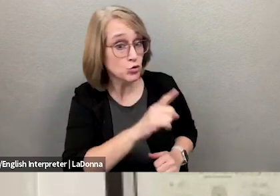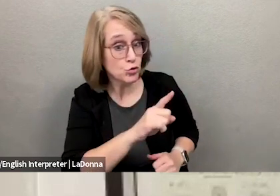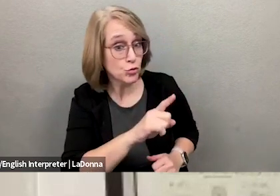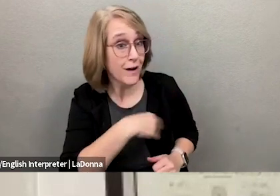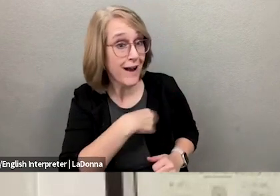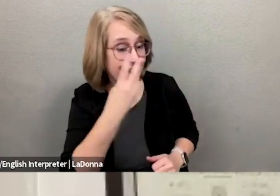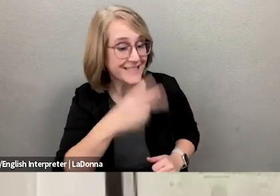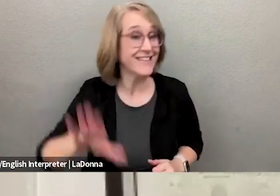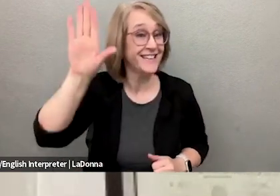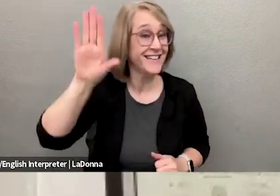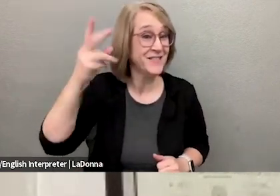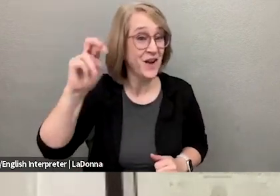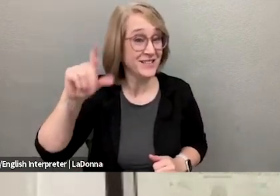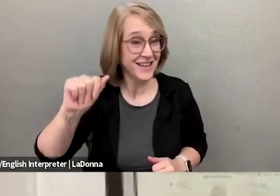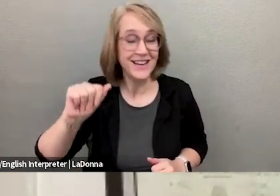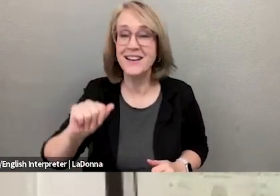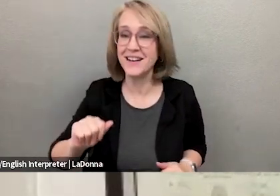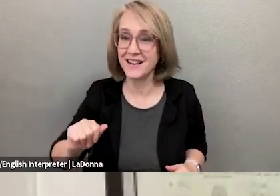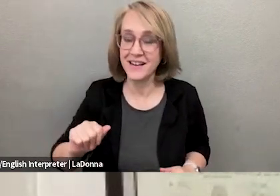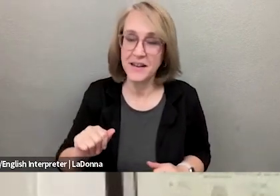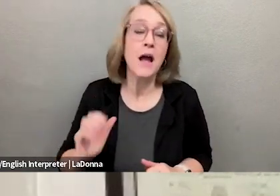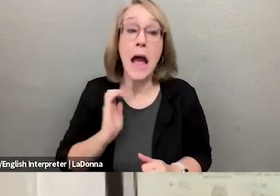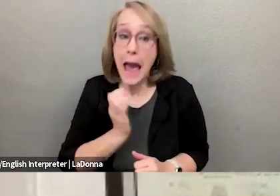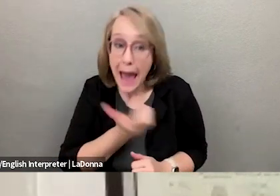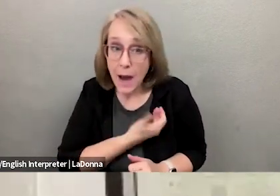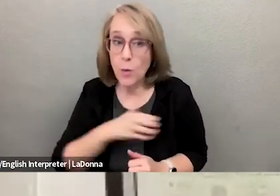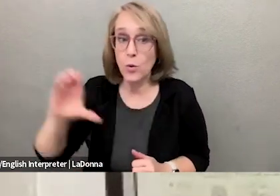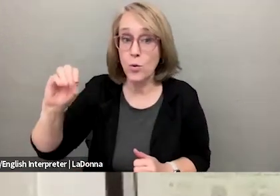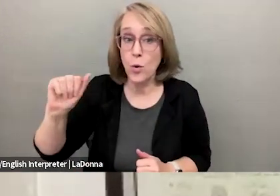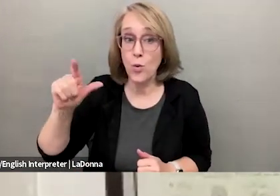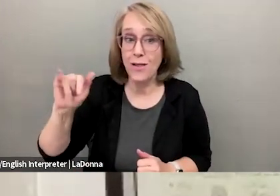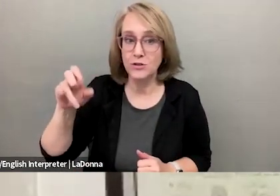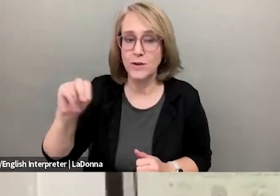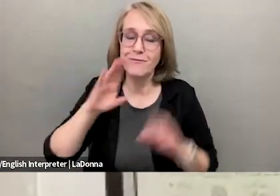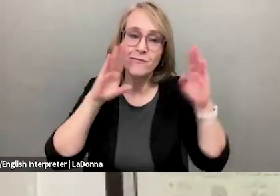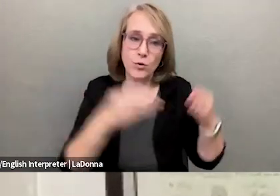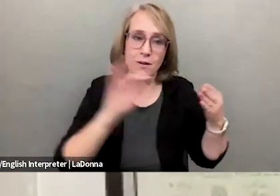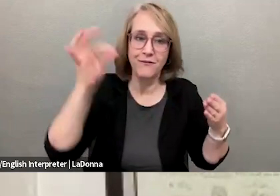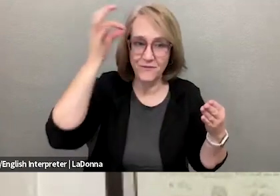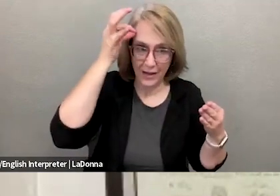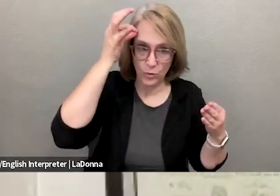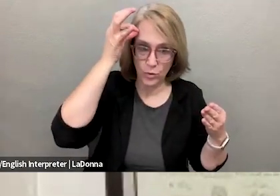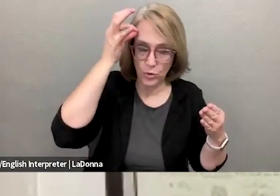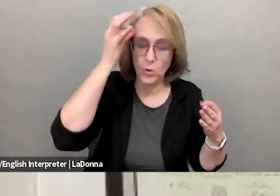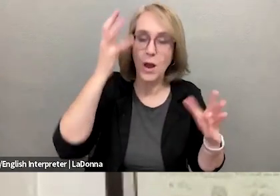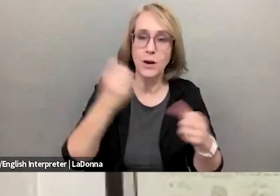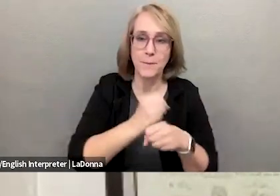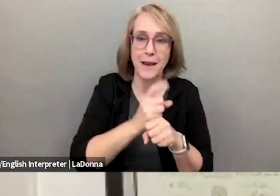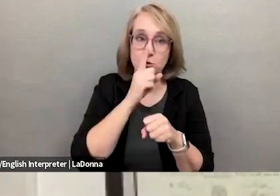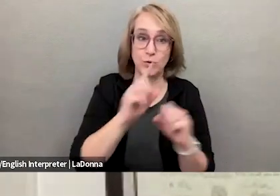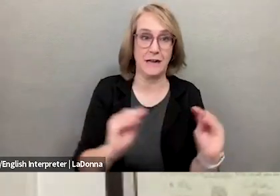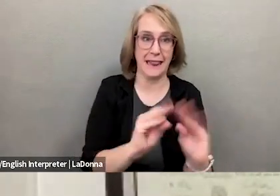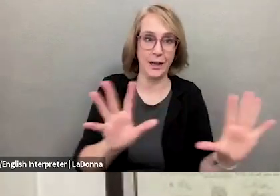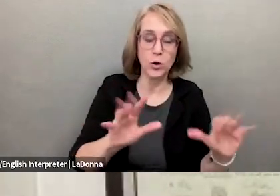I see Rhonda raise her hand. Our coalition is focused on driving federal level action in support of the national strategy. So I want to make that clear. We have to